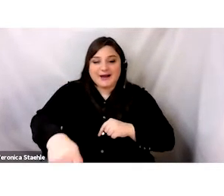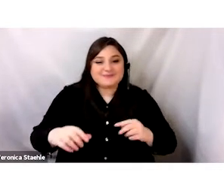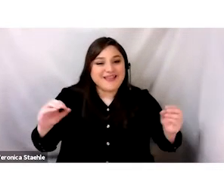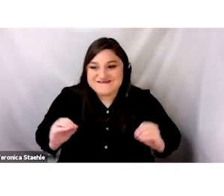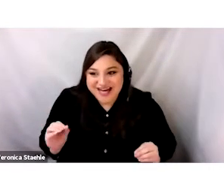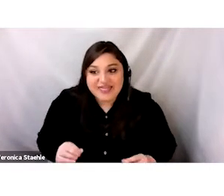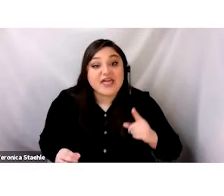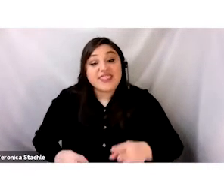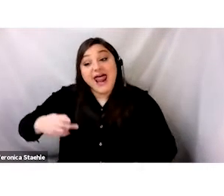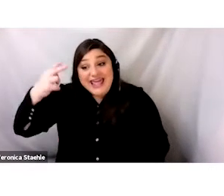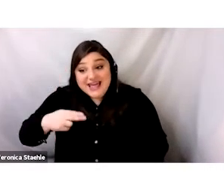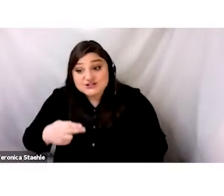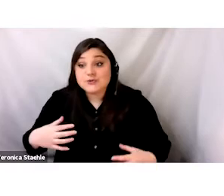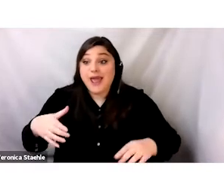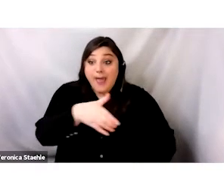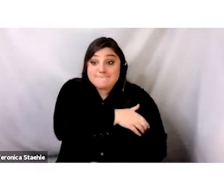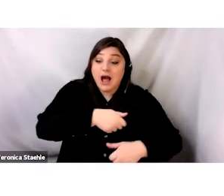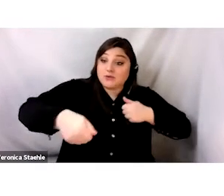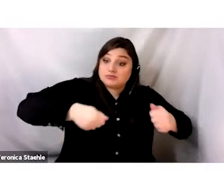across every single step of the process.